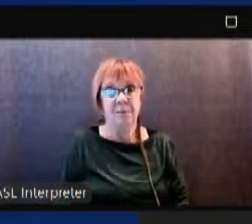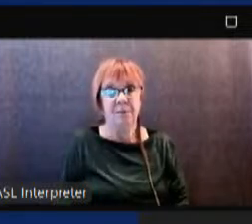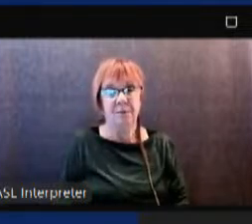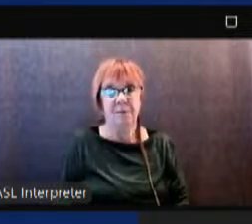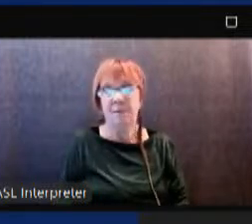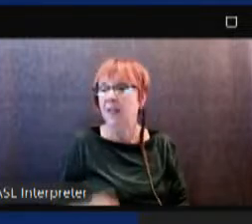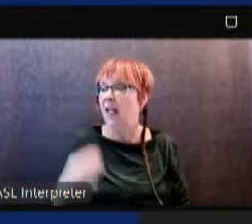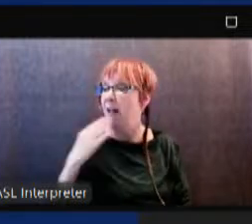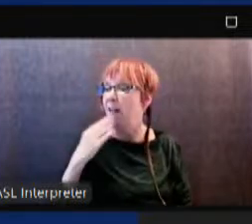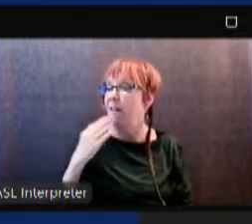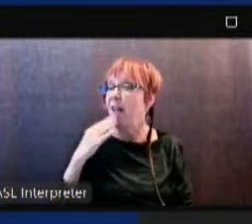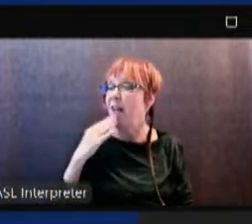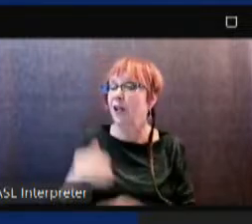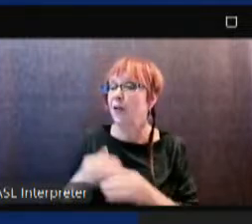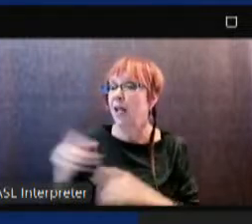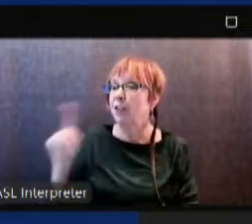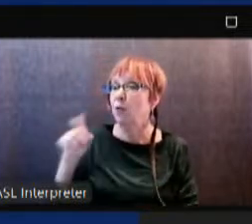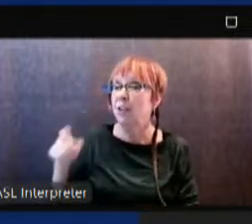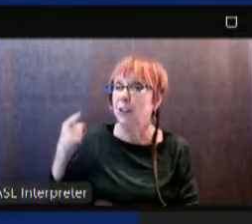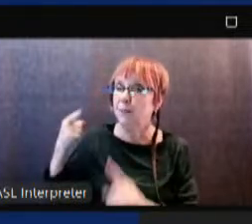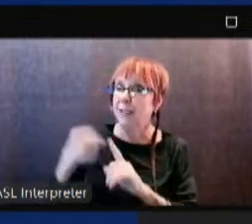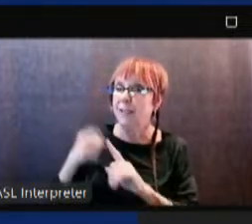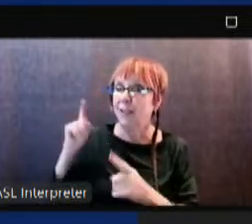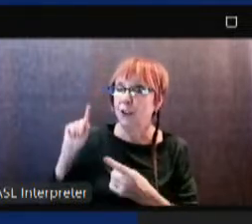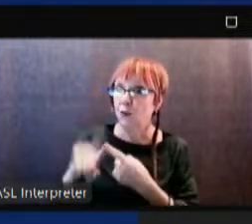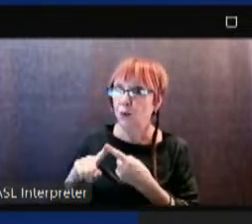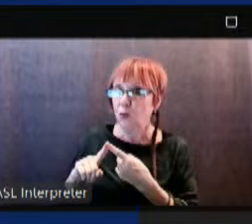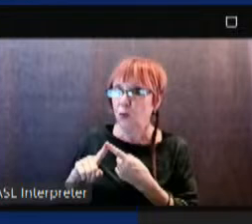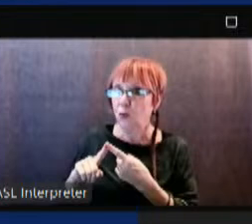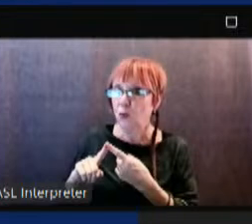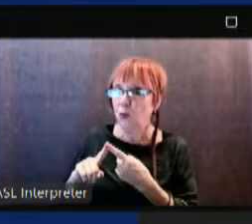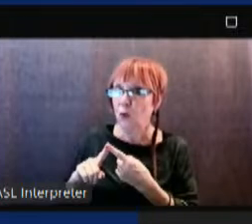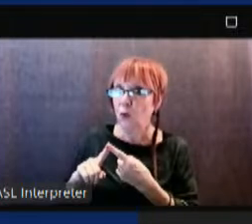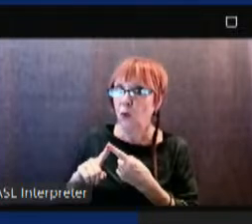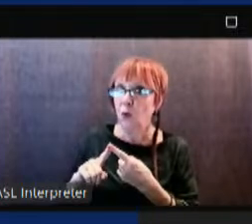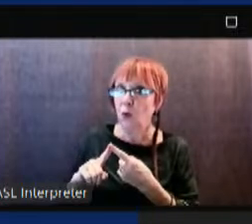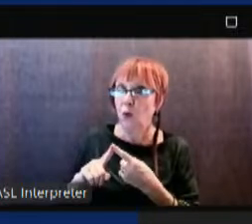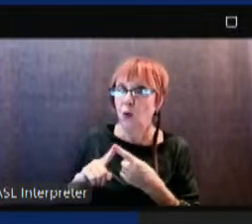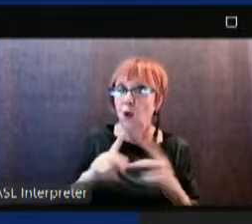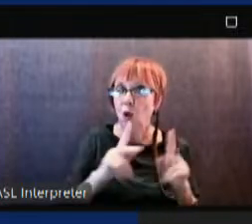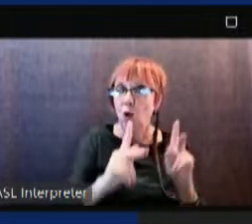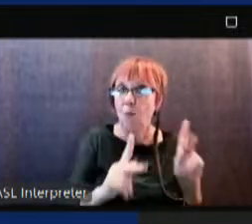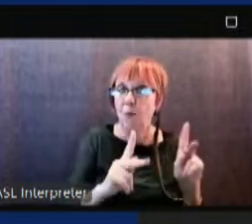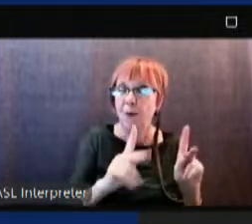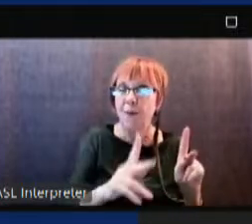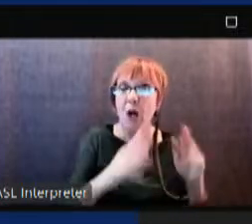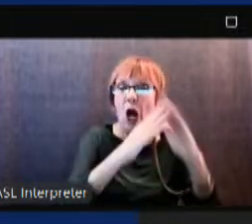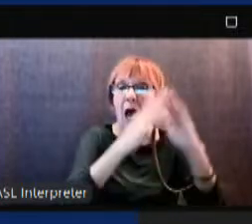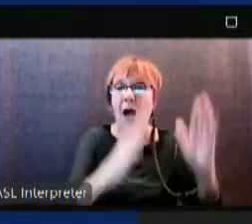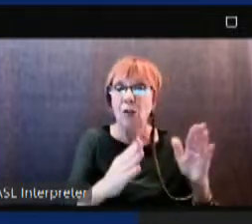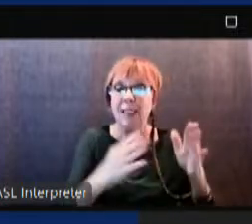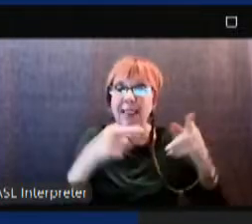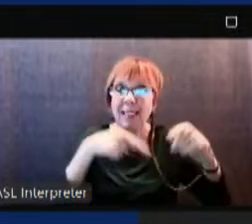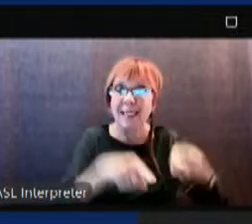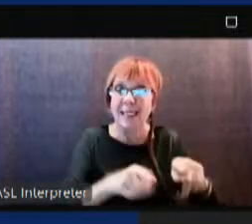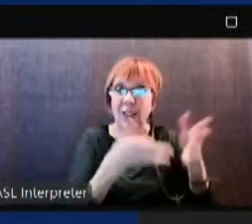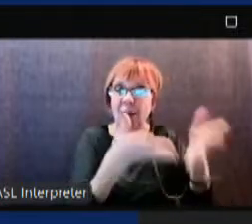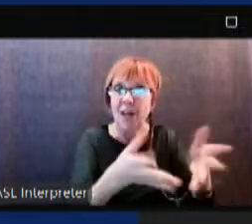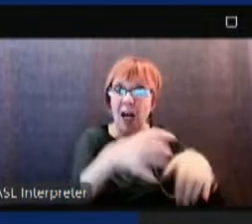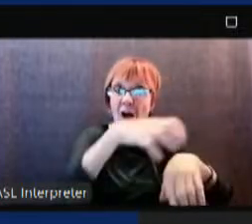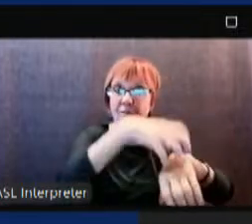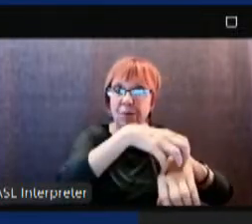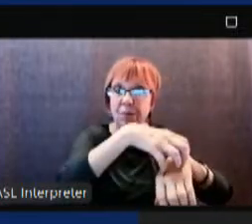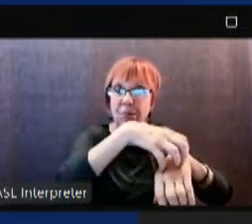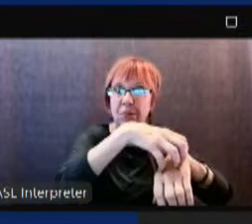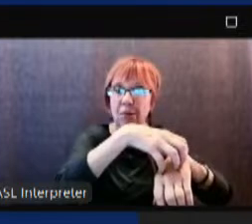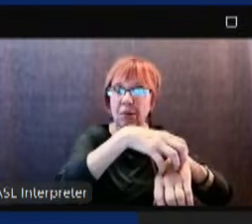Thank you, Sid. Our next question is specific to residents whose homes are still standing. For those of you who are joining